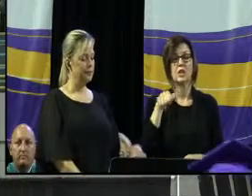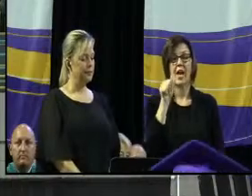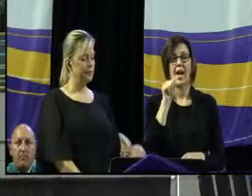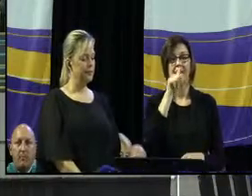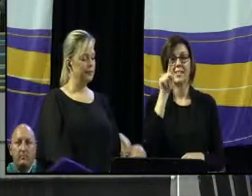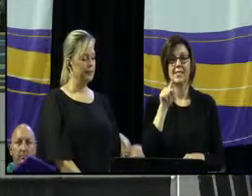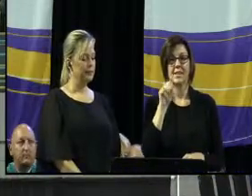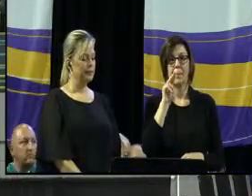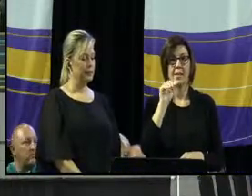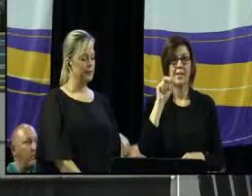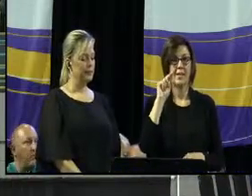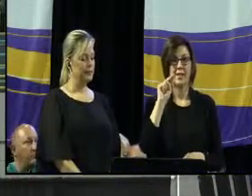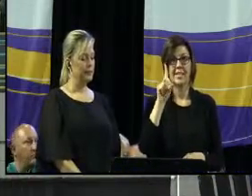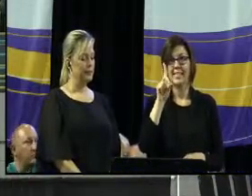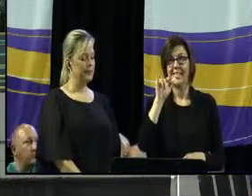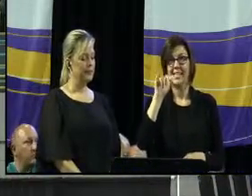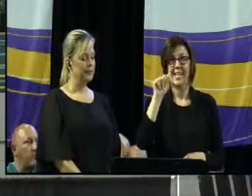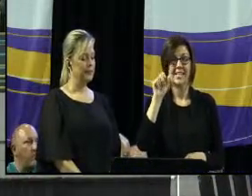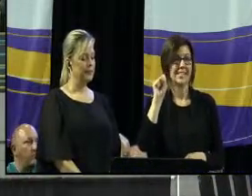Jasmine Alexis Diaz.